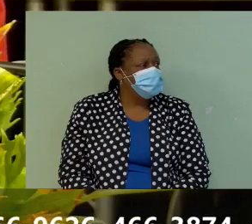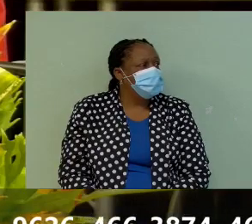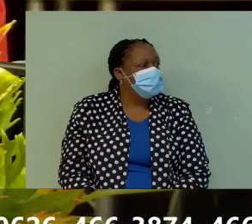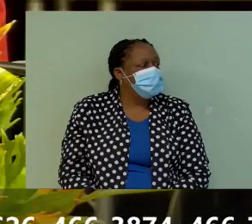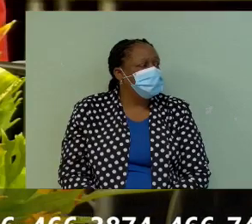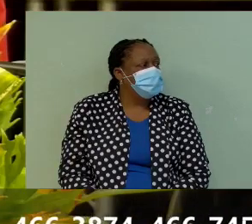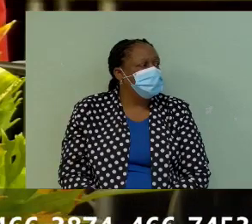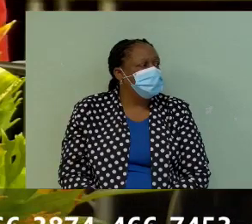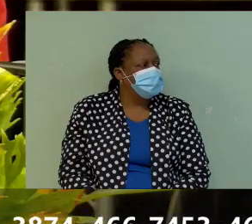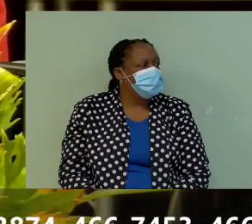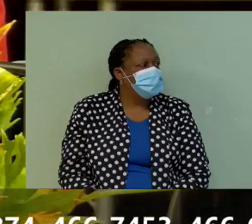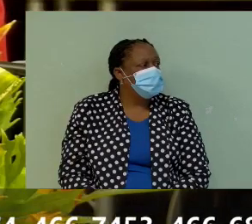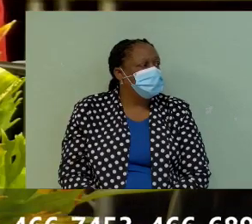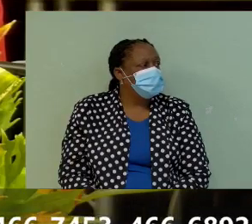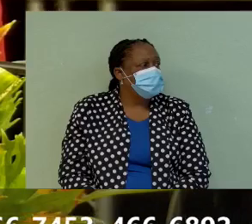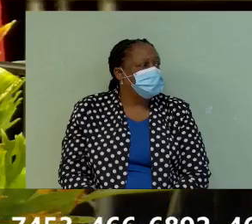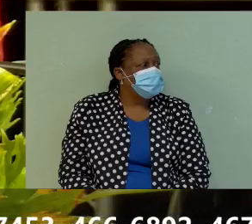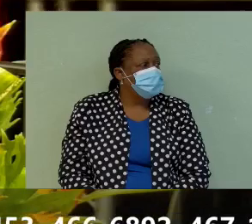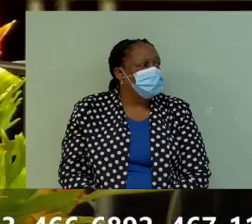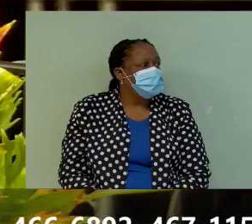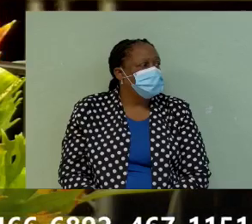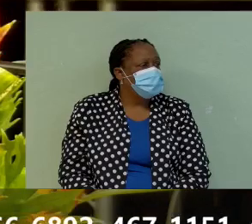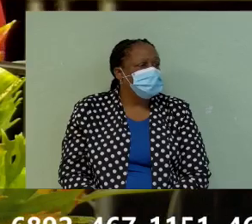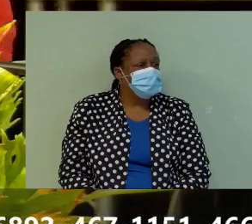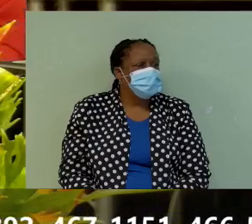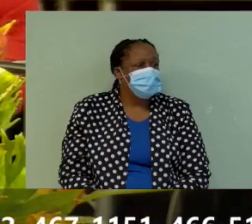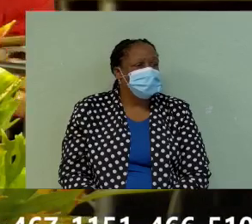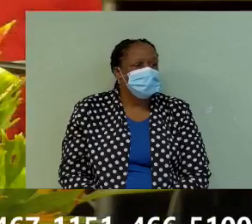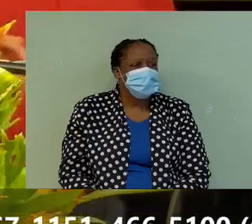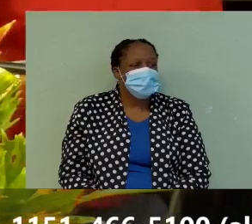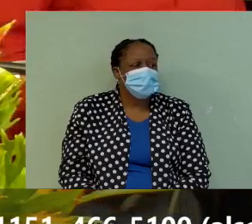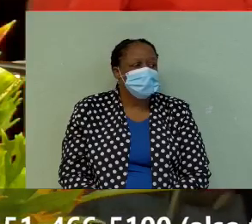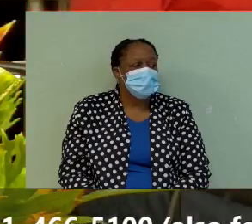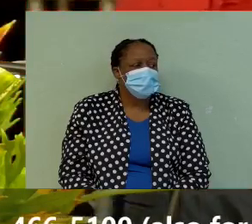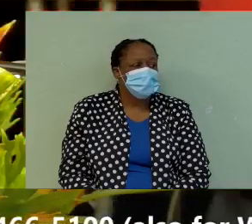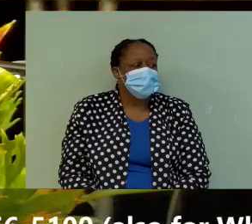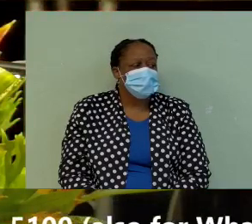should be permitted to do so. Superintendent Henry.